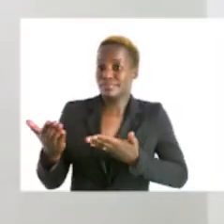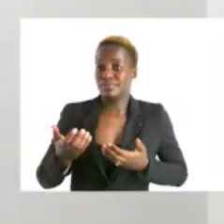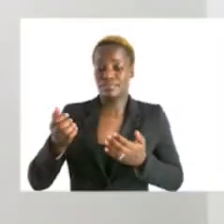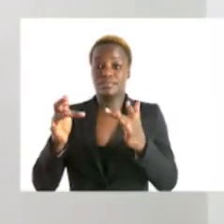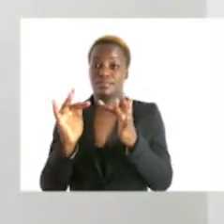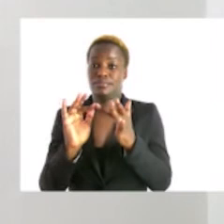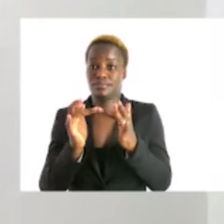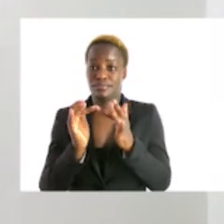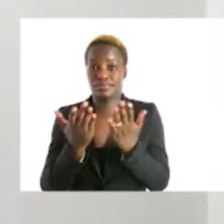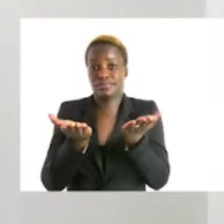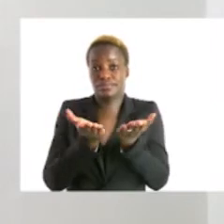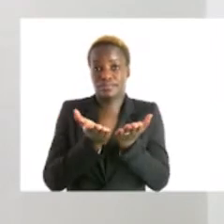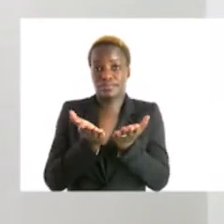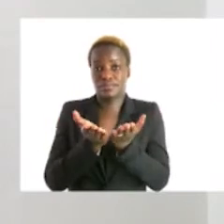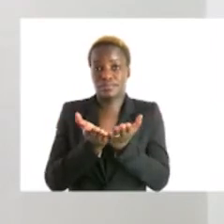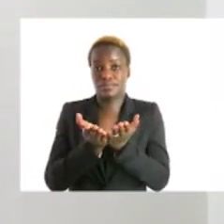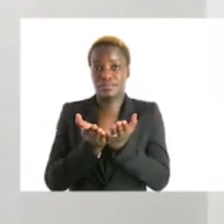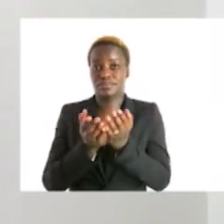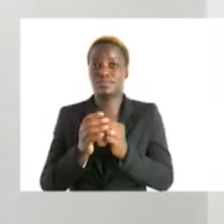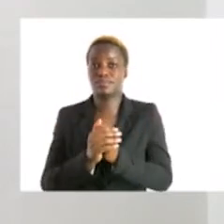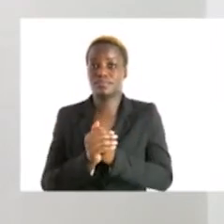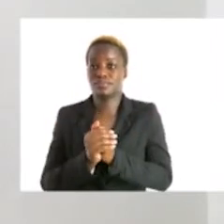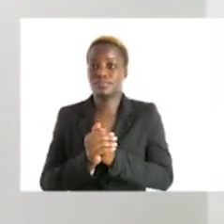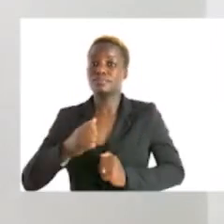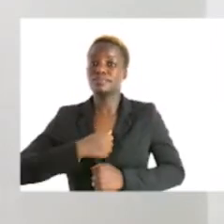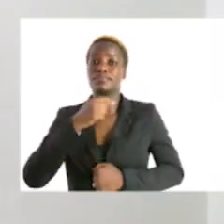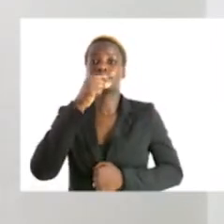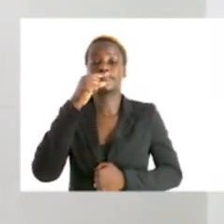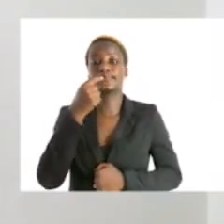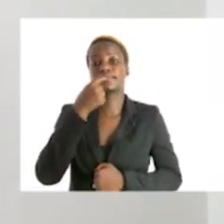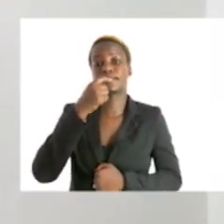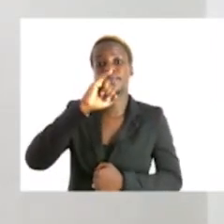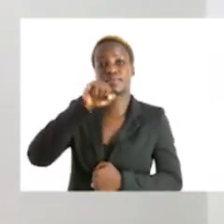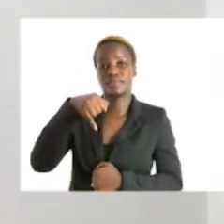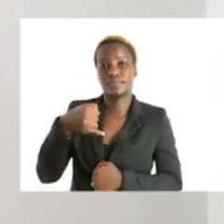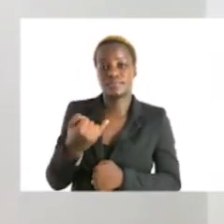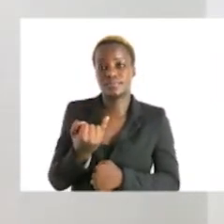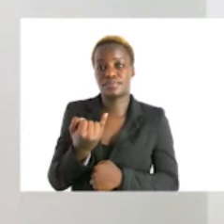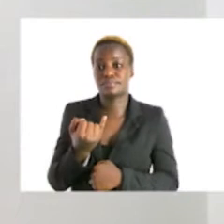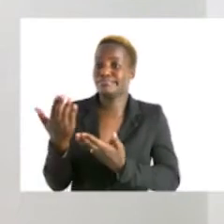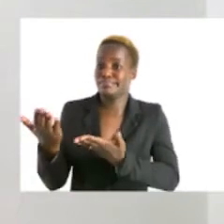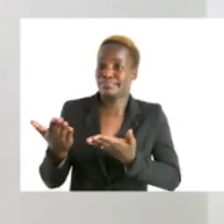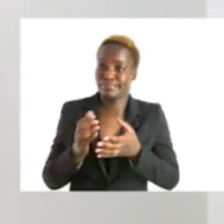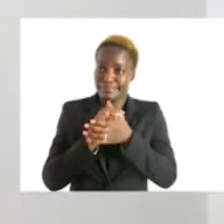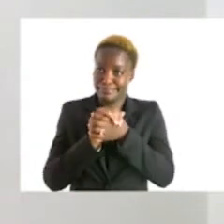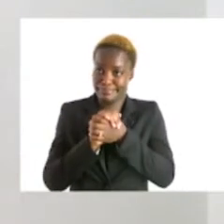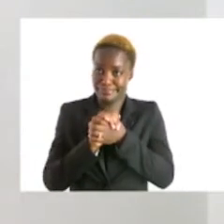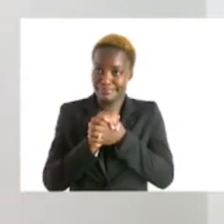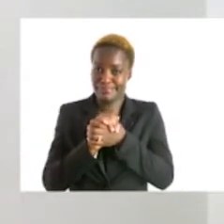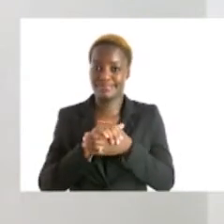Welcome to my Stone Online School. My name is Ms. Guriras and welcome my friend